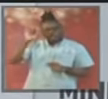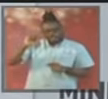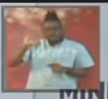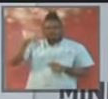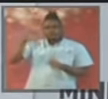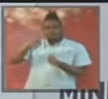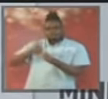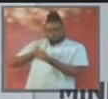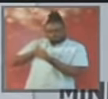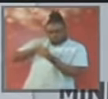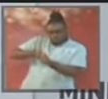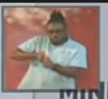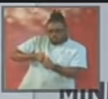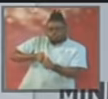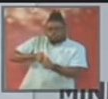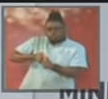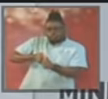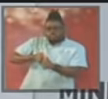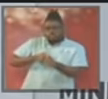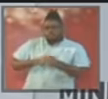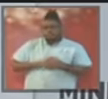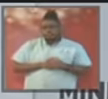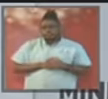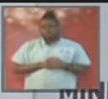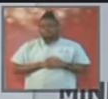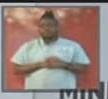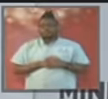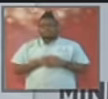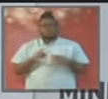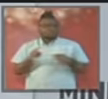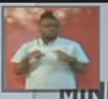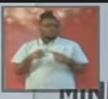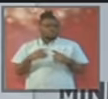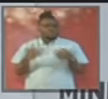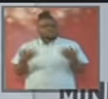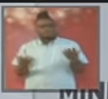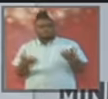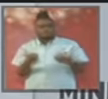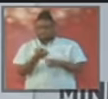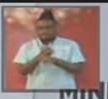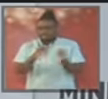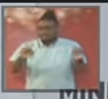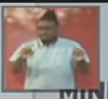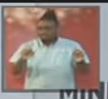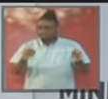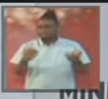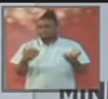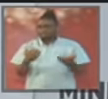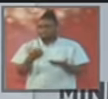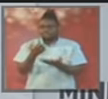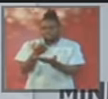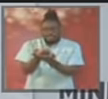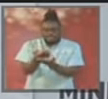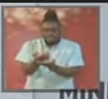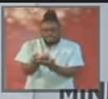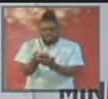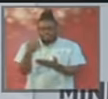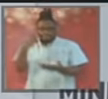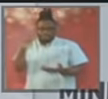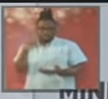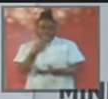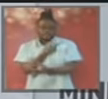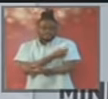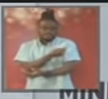It's based on the performance and safety evidence of the vaccines. This is how the priority groups are